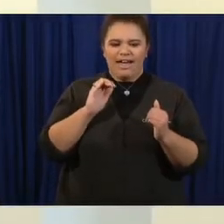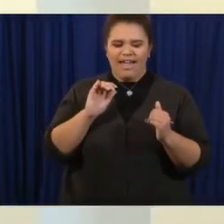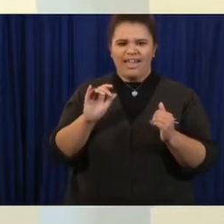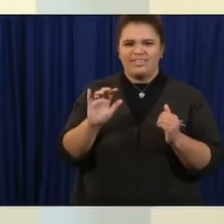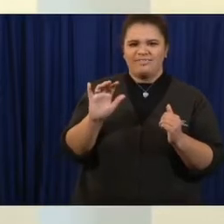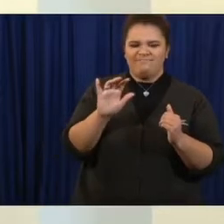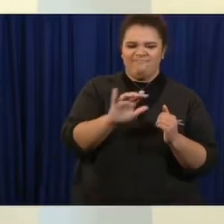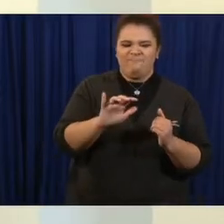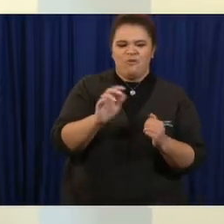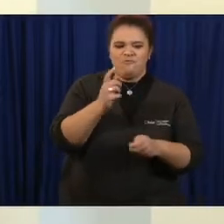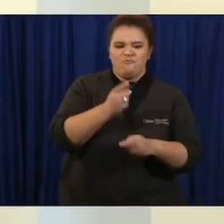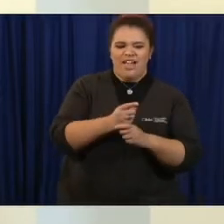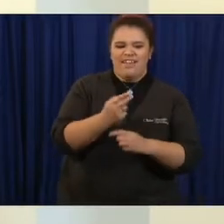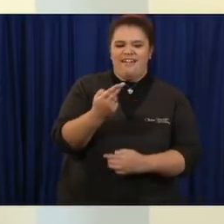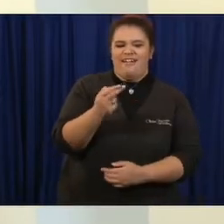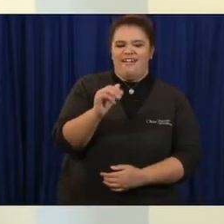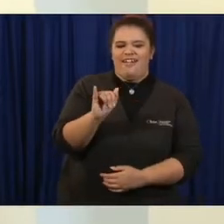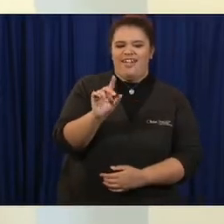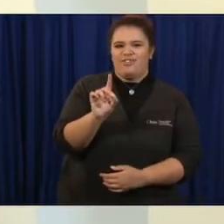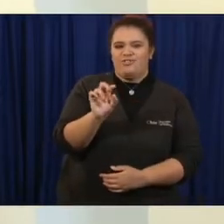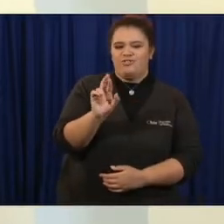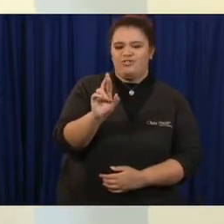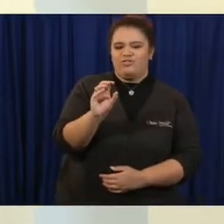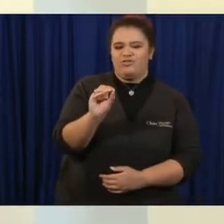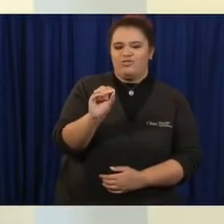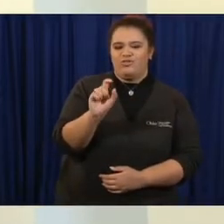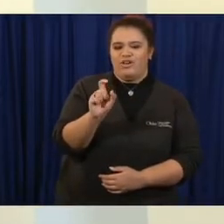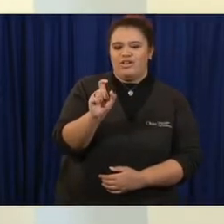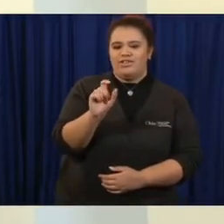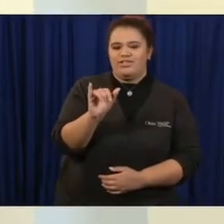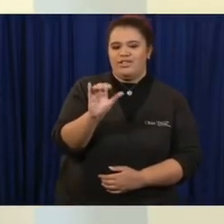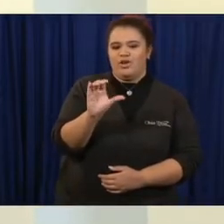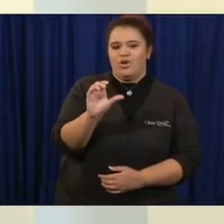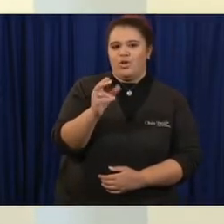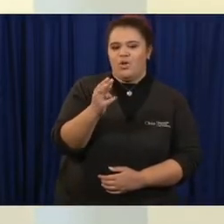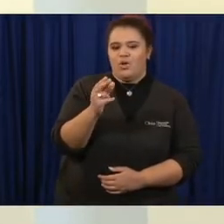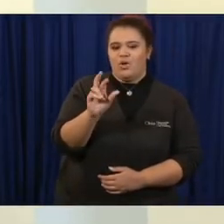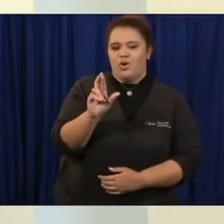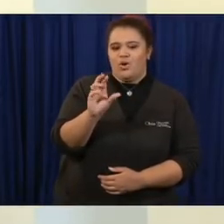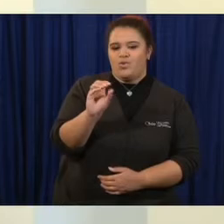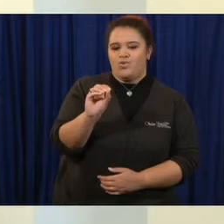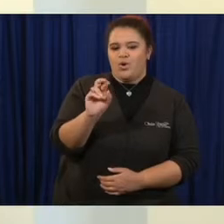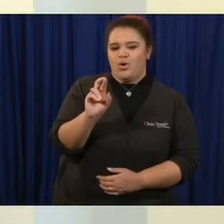hydroxychloroquine question. I'm just wondering, has the state bought any